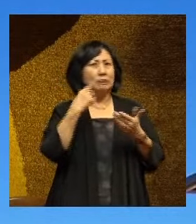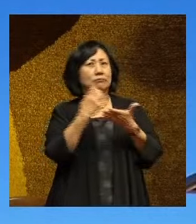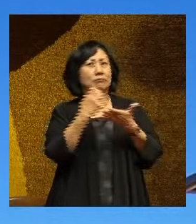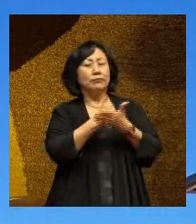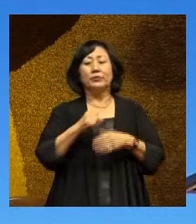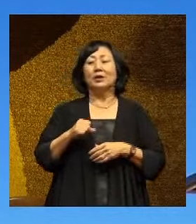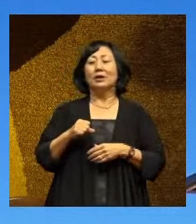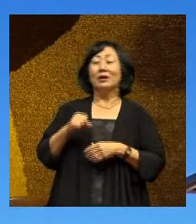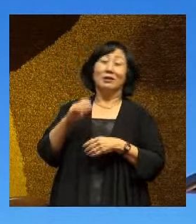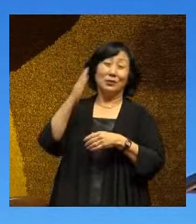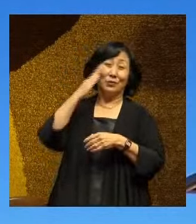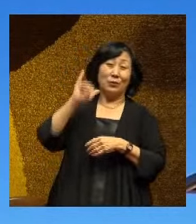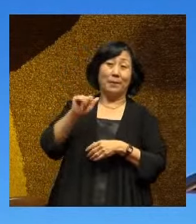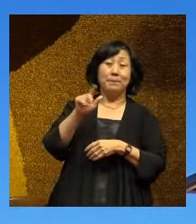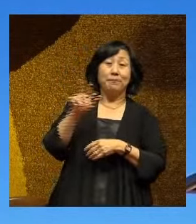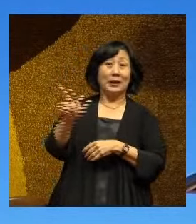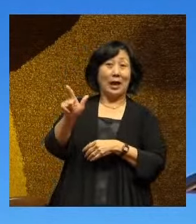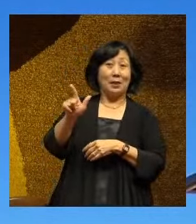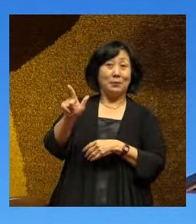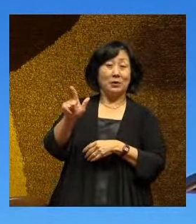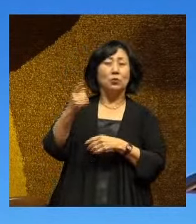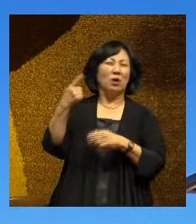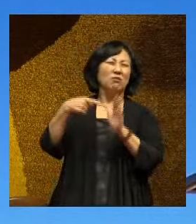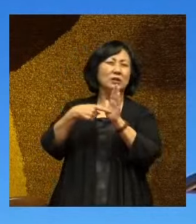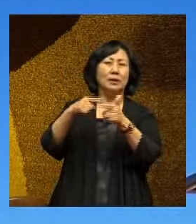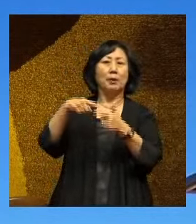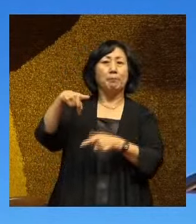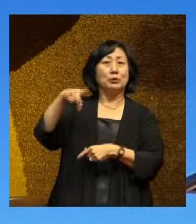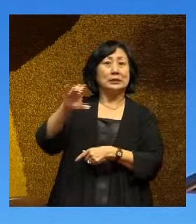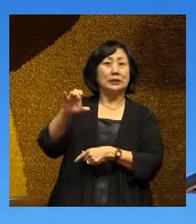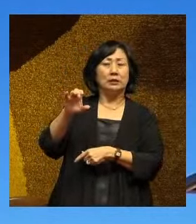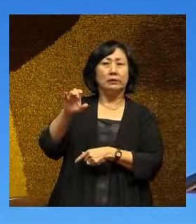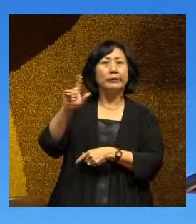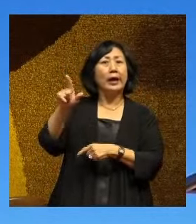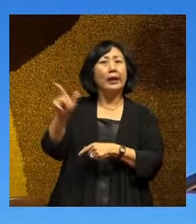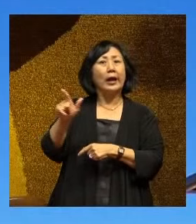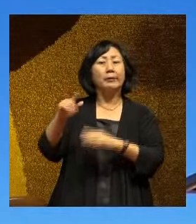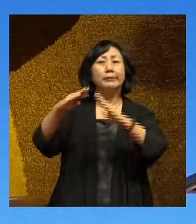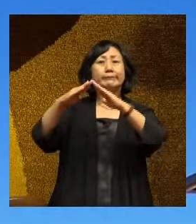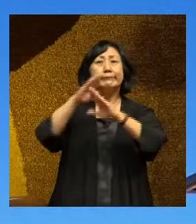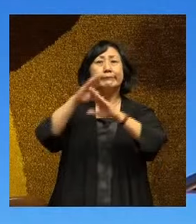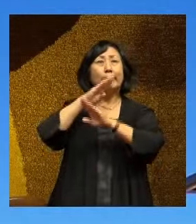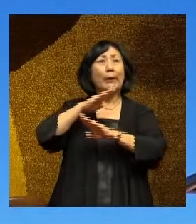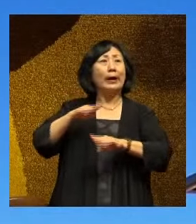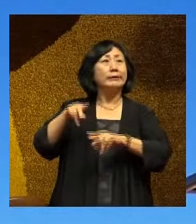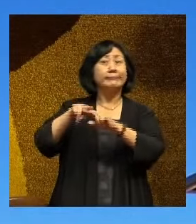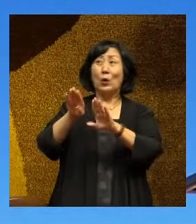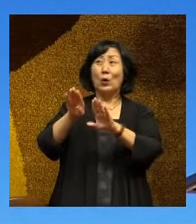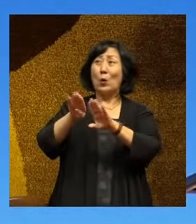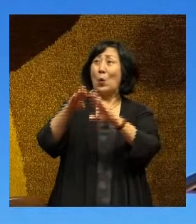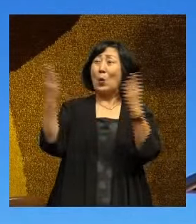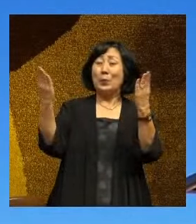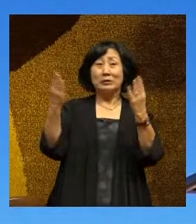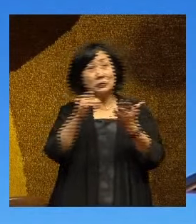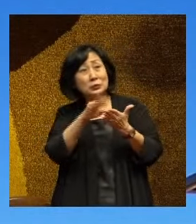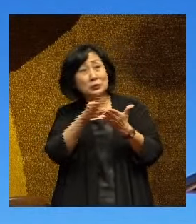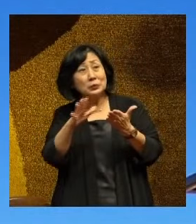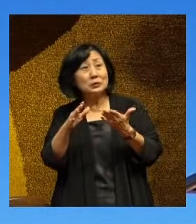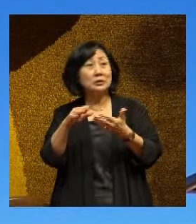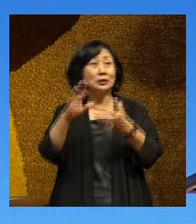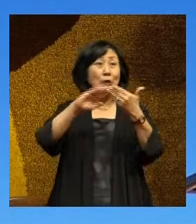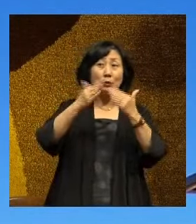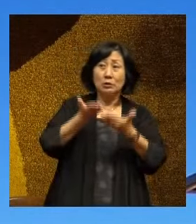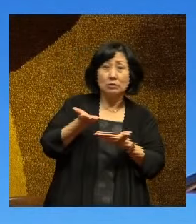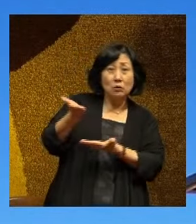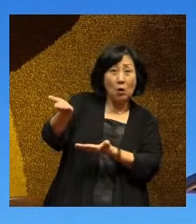libraries, like the one in Pearl City, have been quietly supporting our students and communities. We want